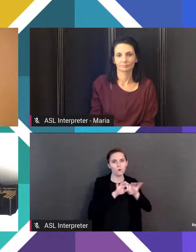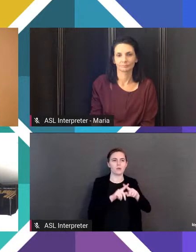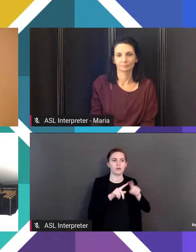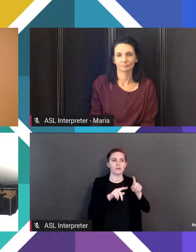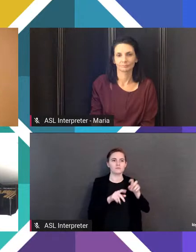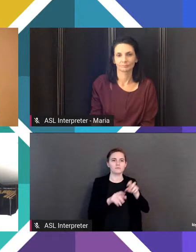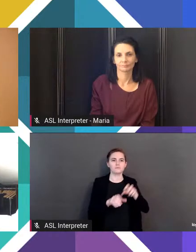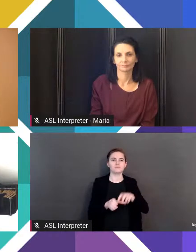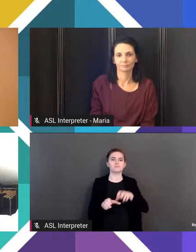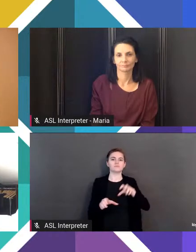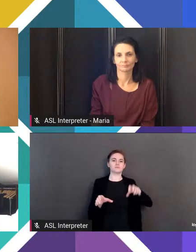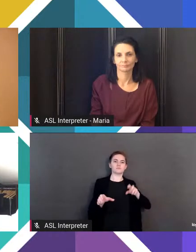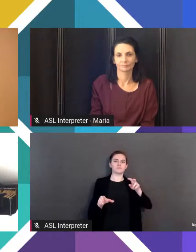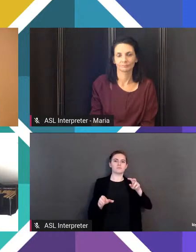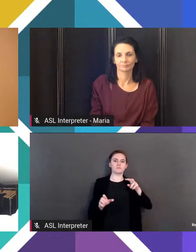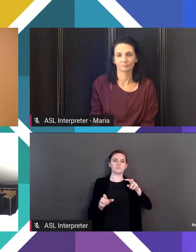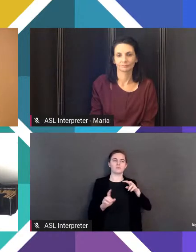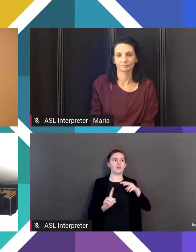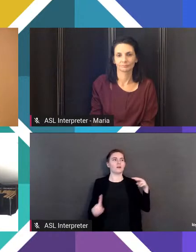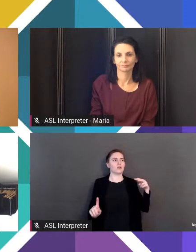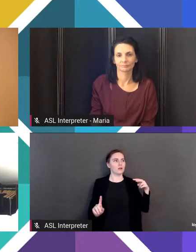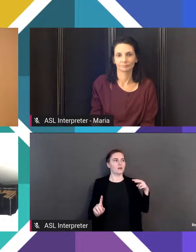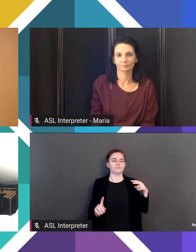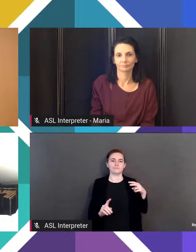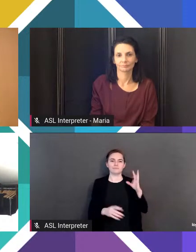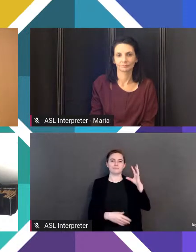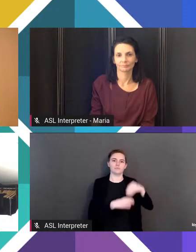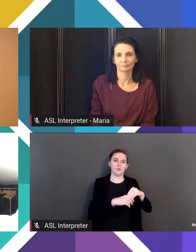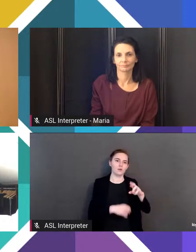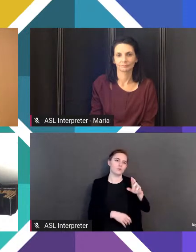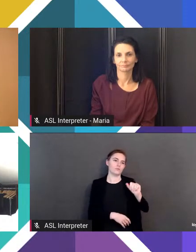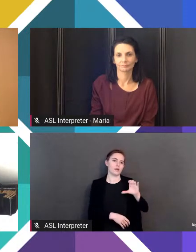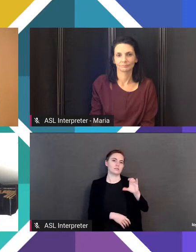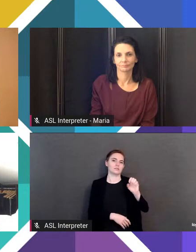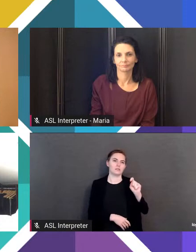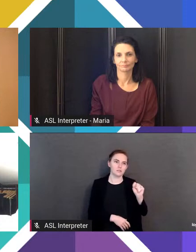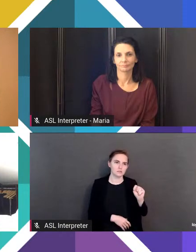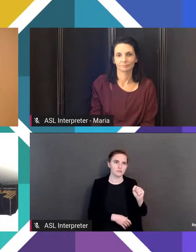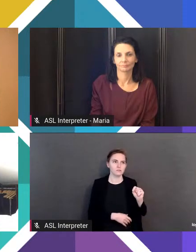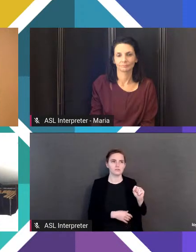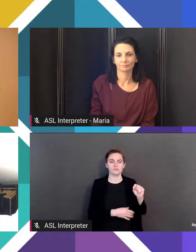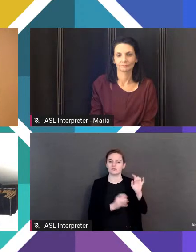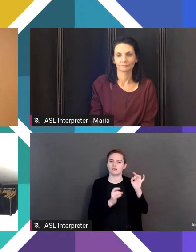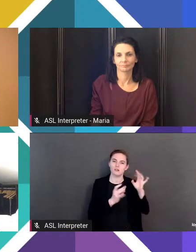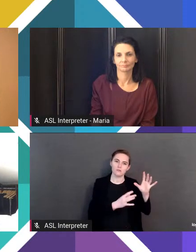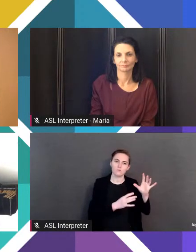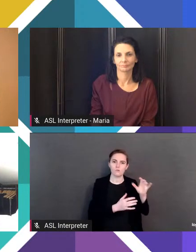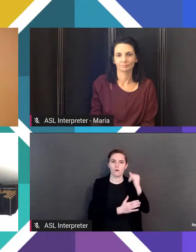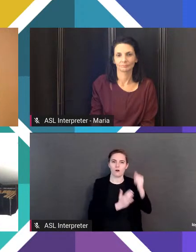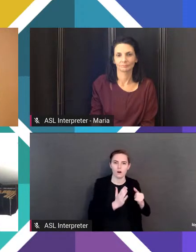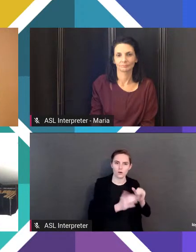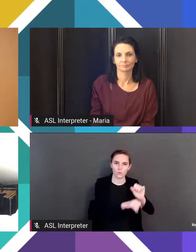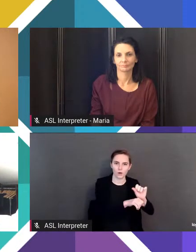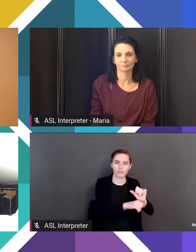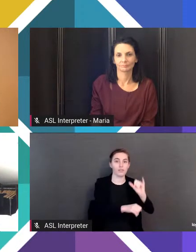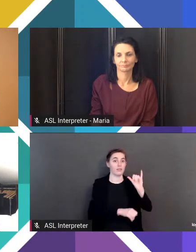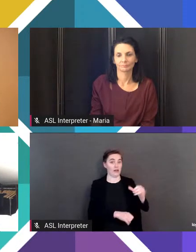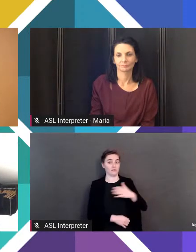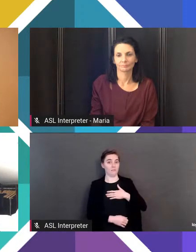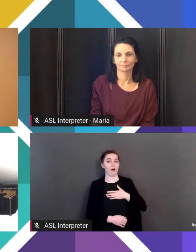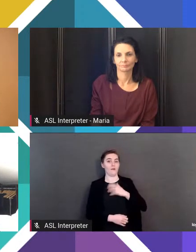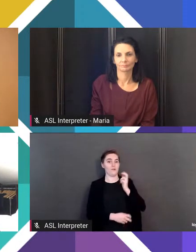racist, derogatory, you know, defamatory artwork, like I think that kind of thing, like that's my hard border where it's like, I